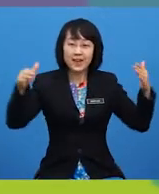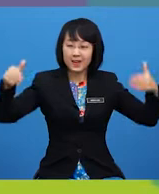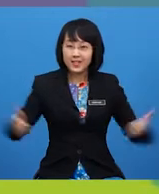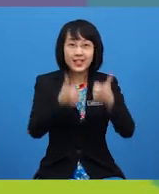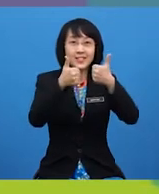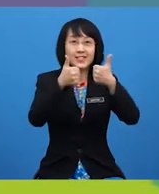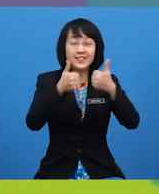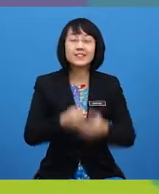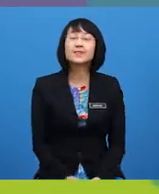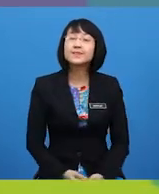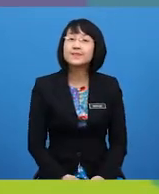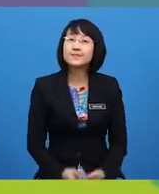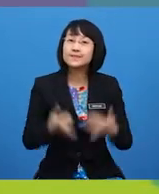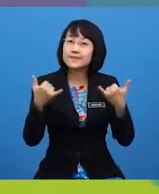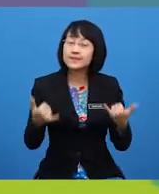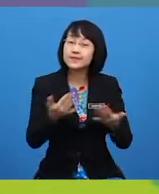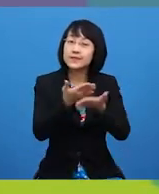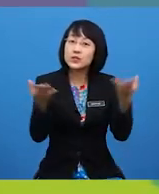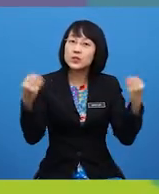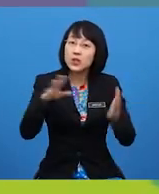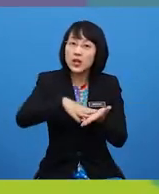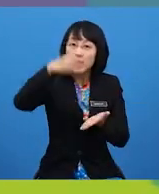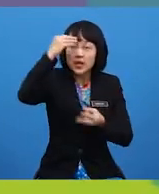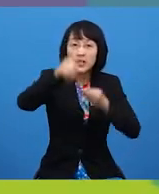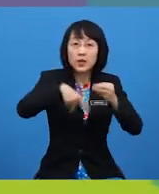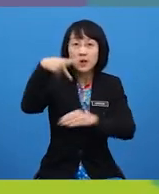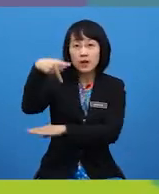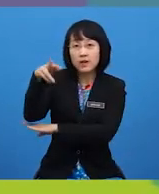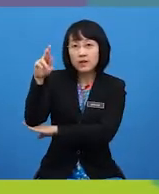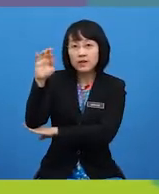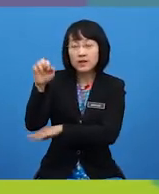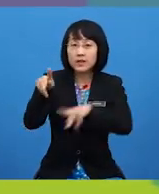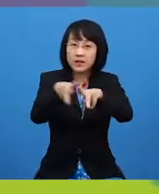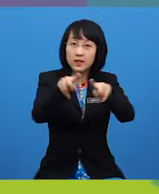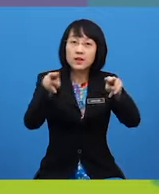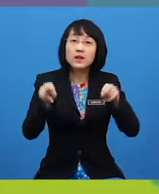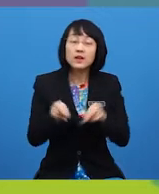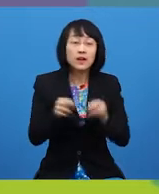you have learned about preposition of places, we are